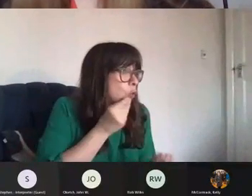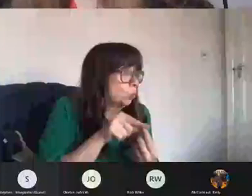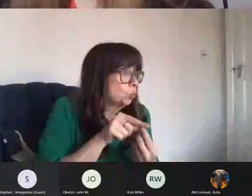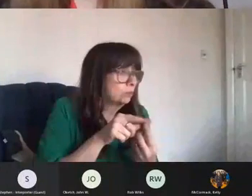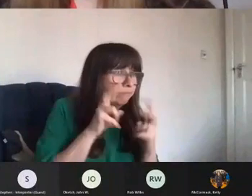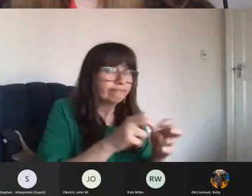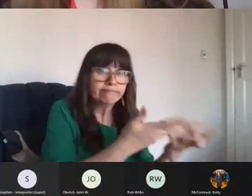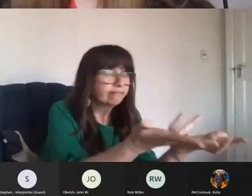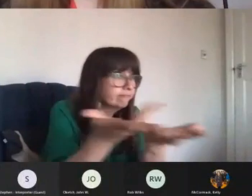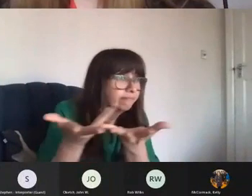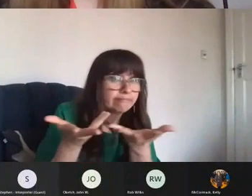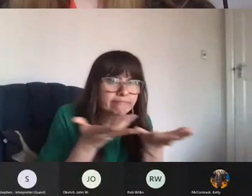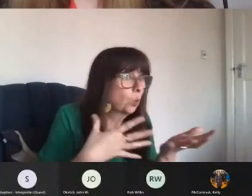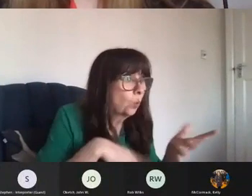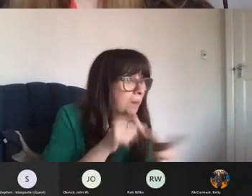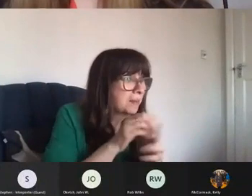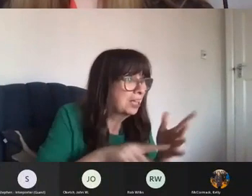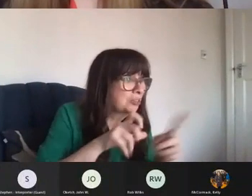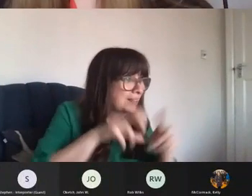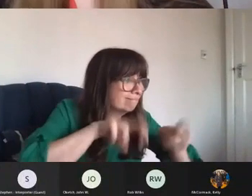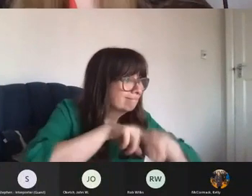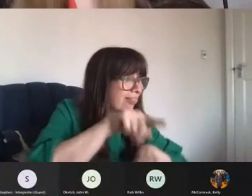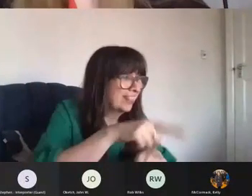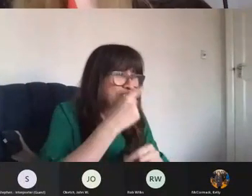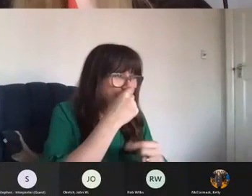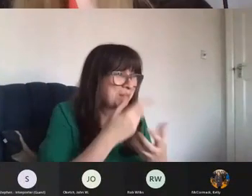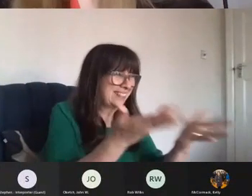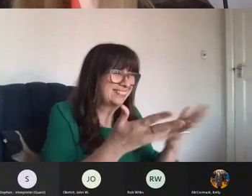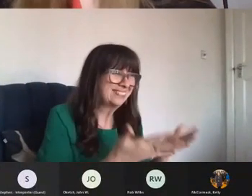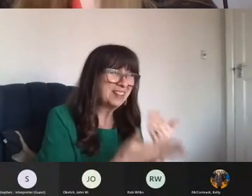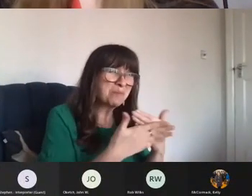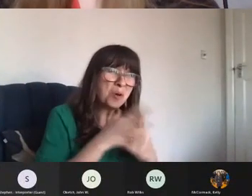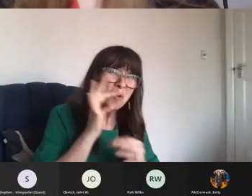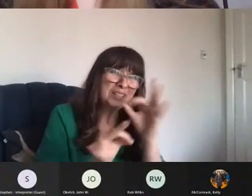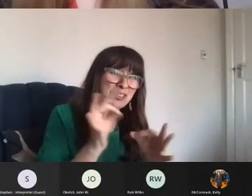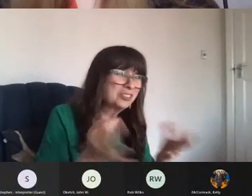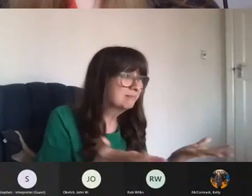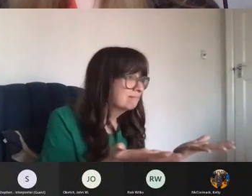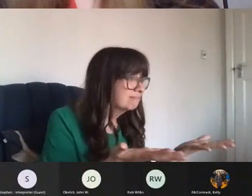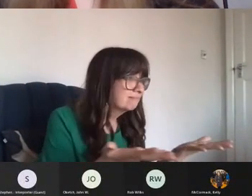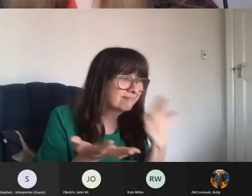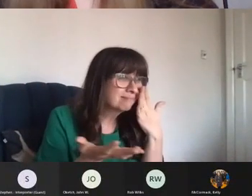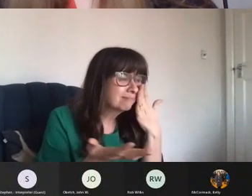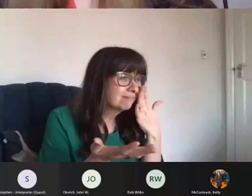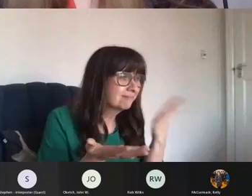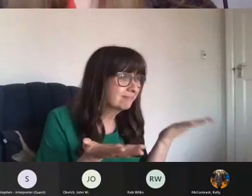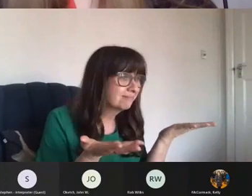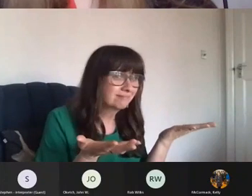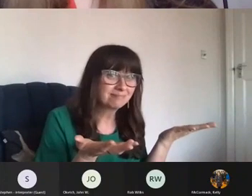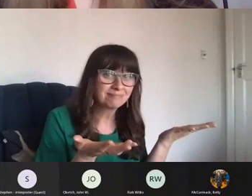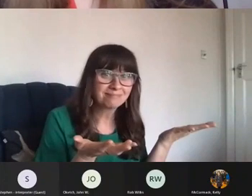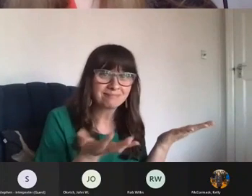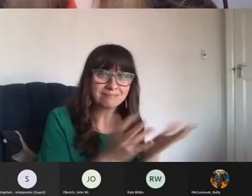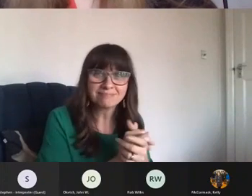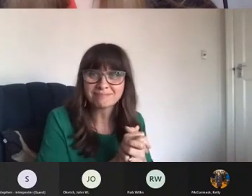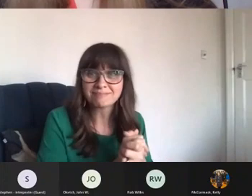there's somebody out there who wants to do a PhD in this area. But there we are. Anybody have any other questions for Tunde? Anything else for